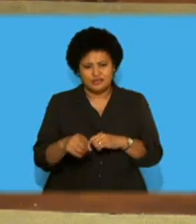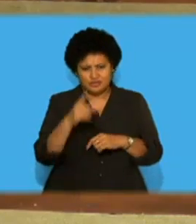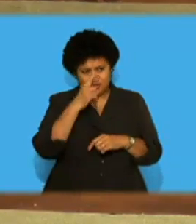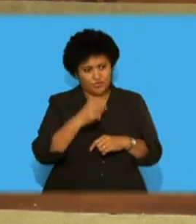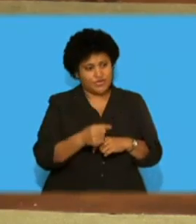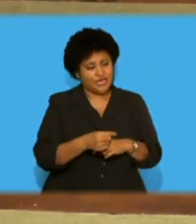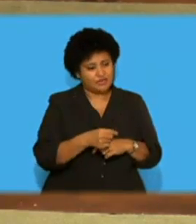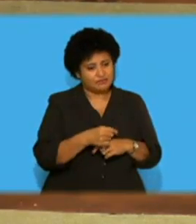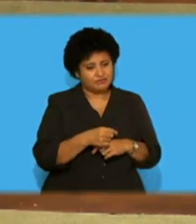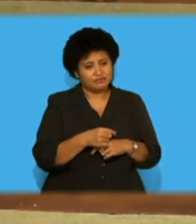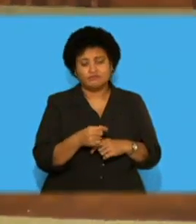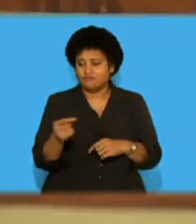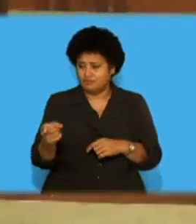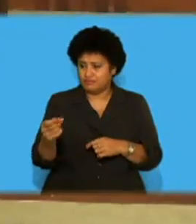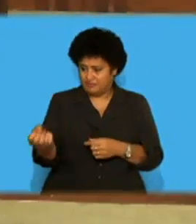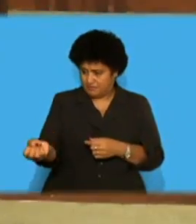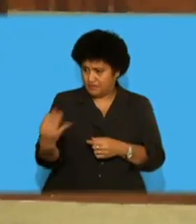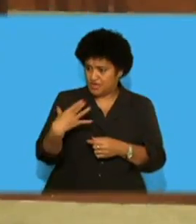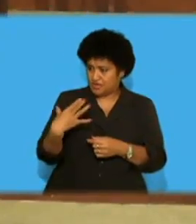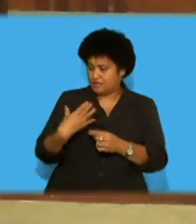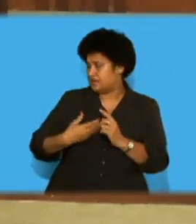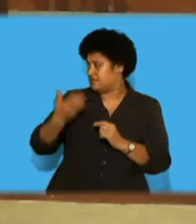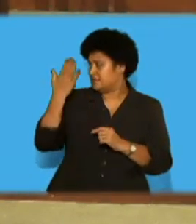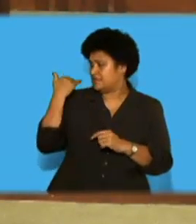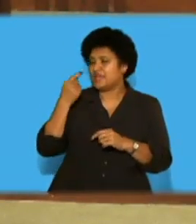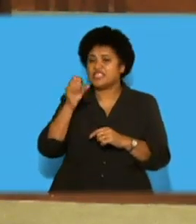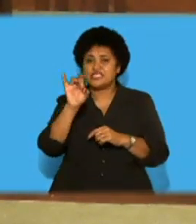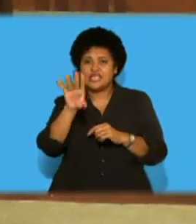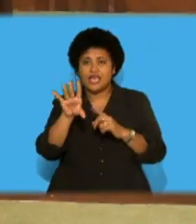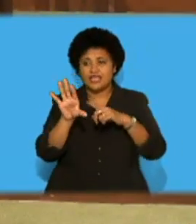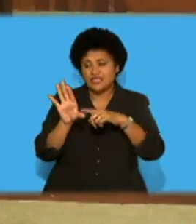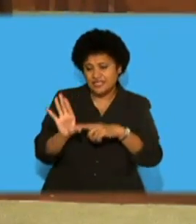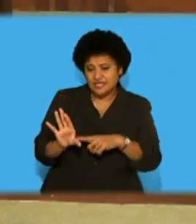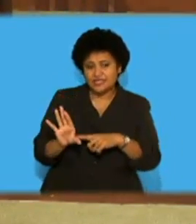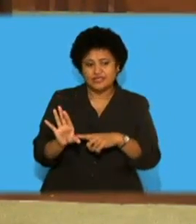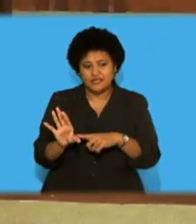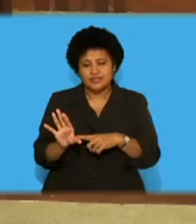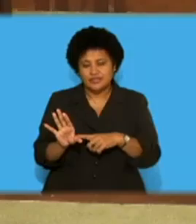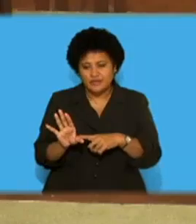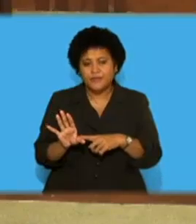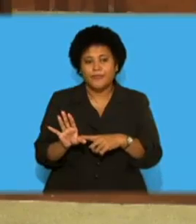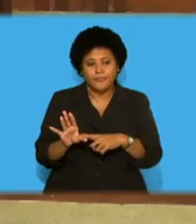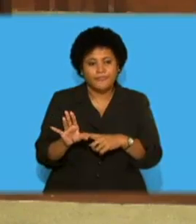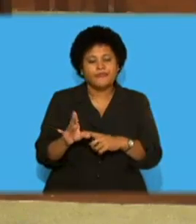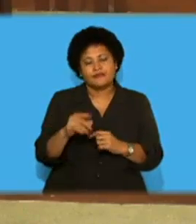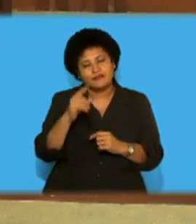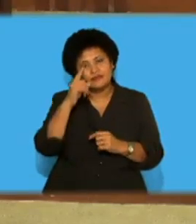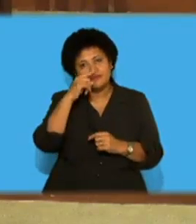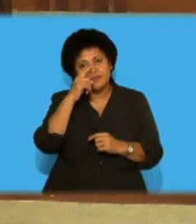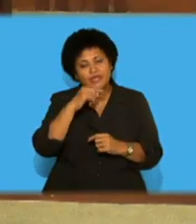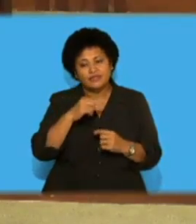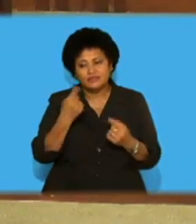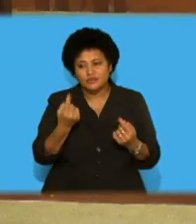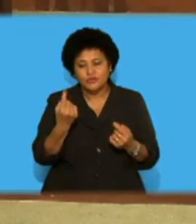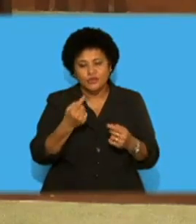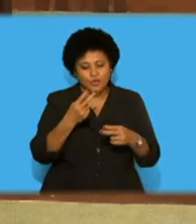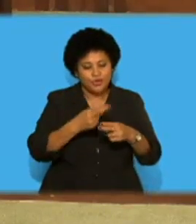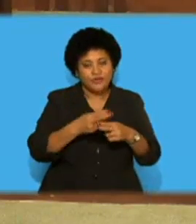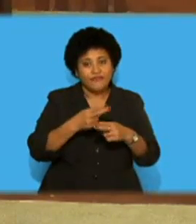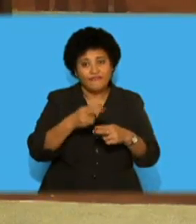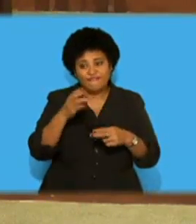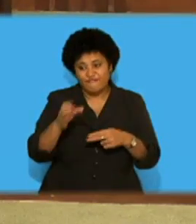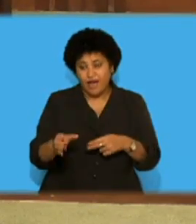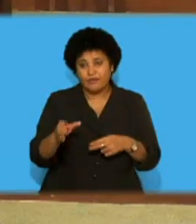the last 10 years, the number of active growers have declined